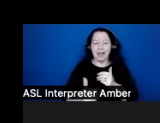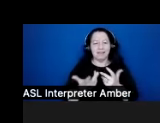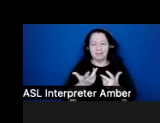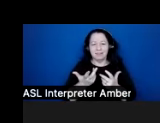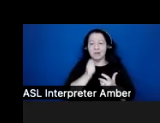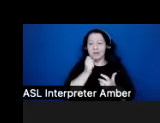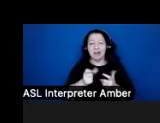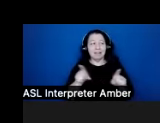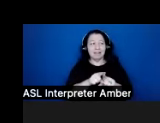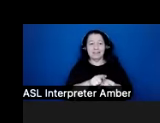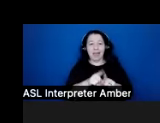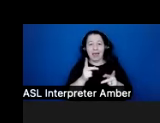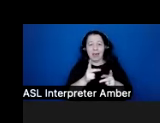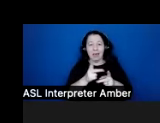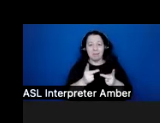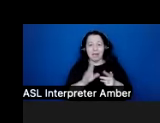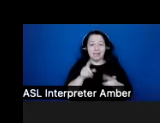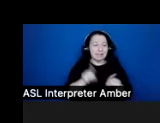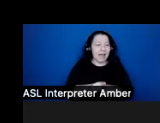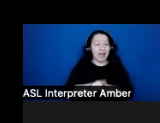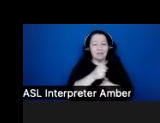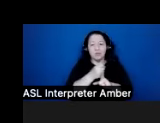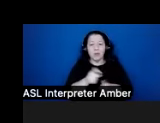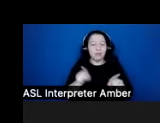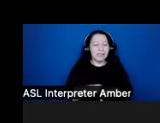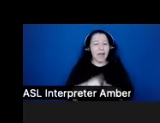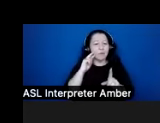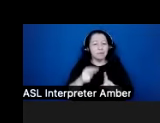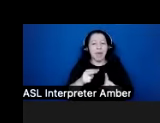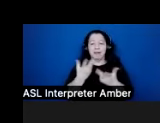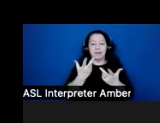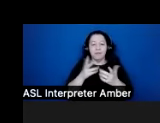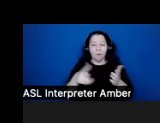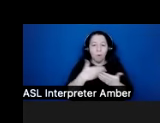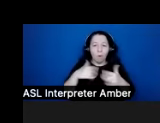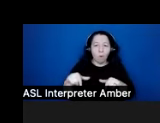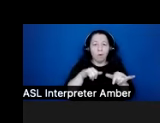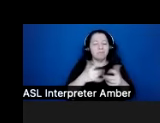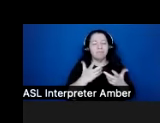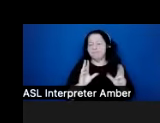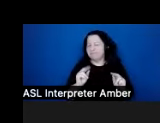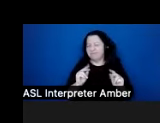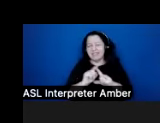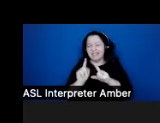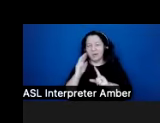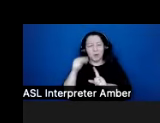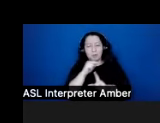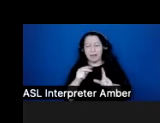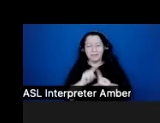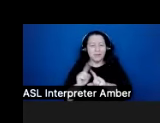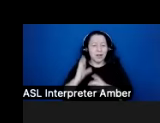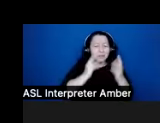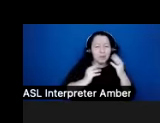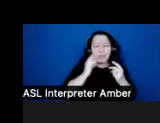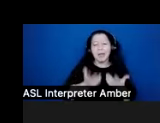same place at the same time. We're all different at different times again. And so what might be sort of